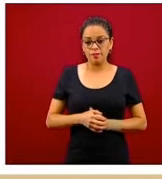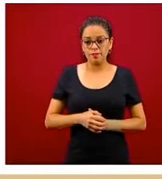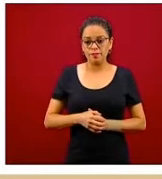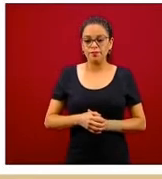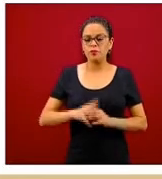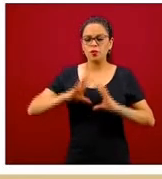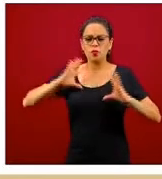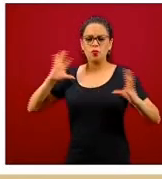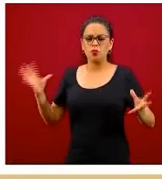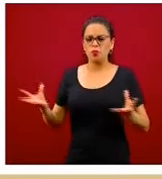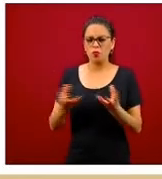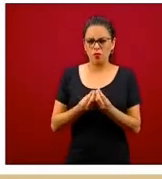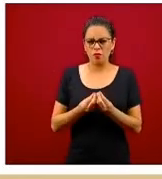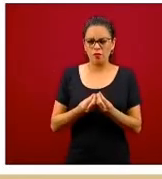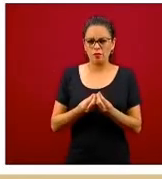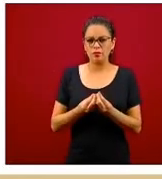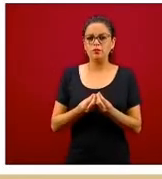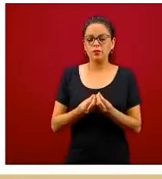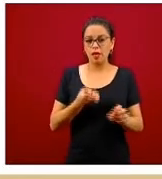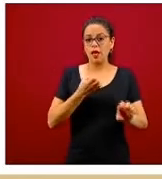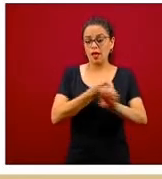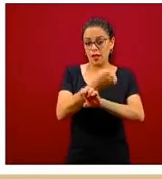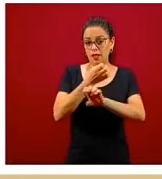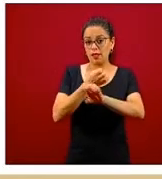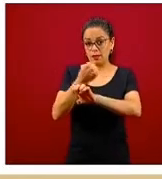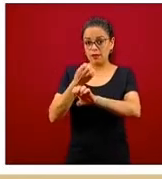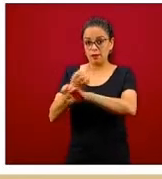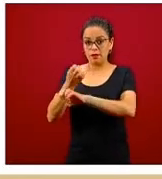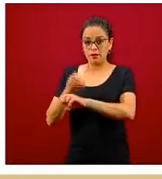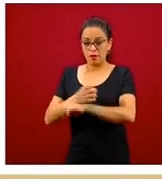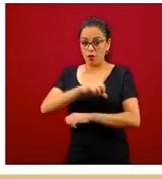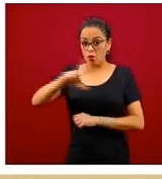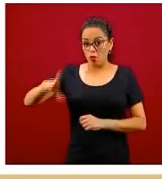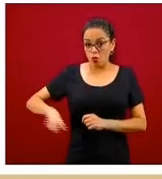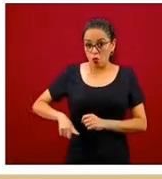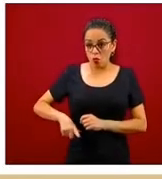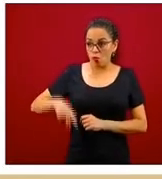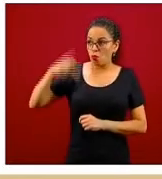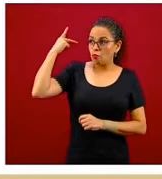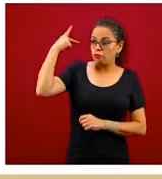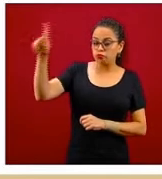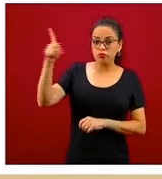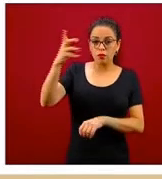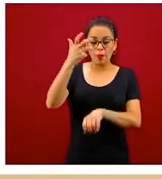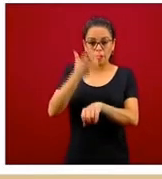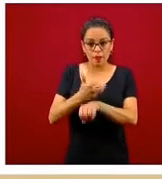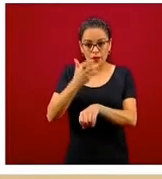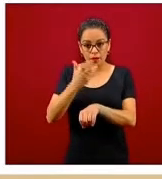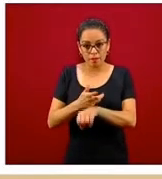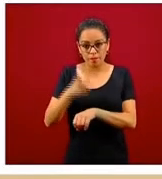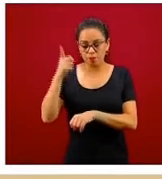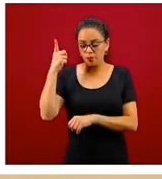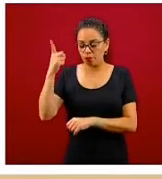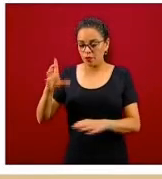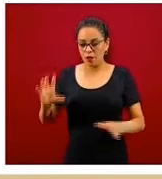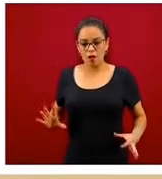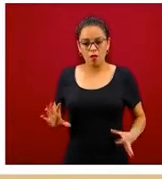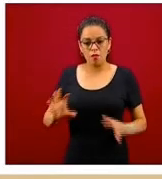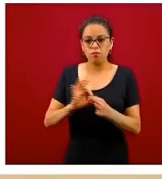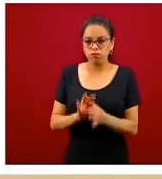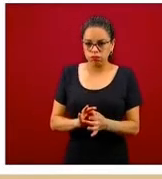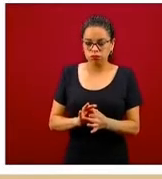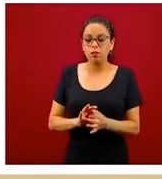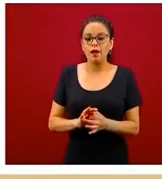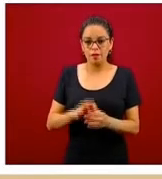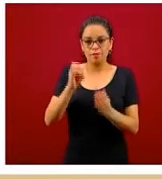foreign Mexican service. And we have the total in states, the total of people that the government in the